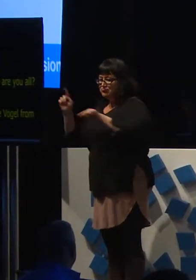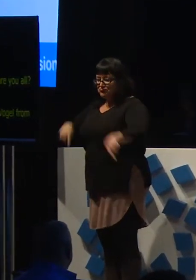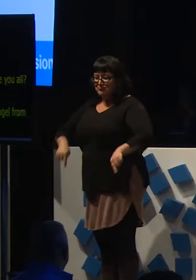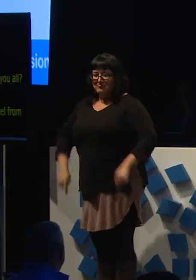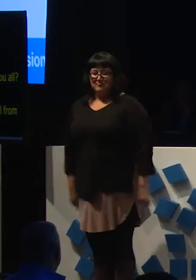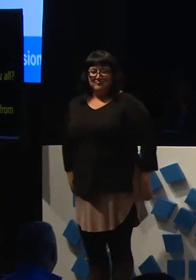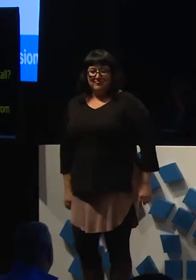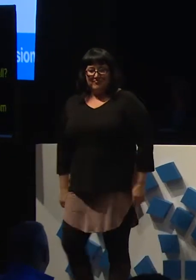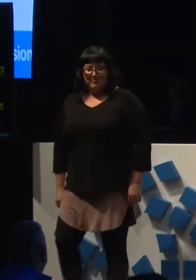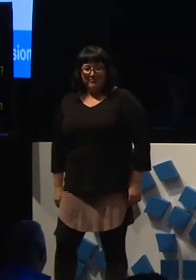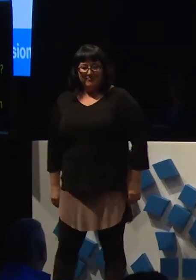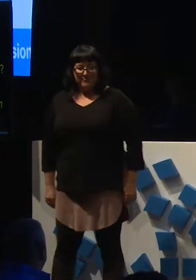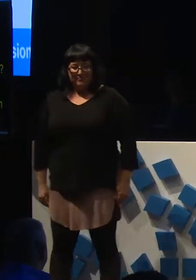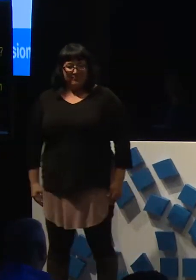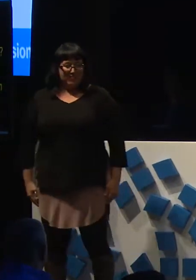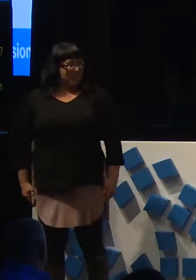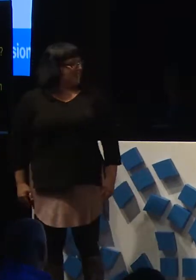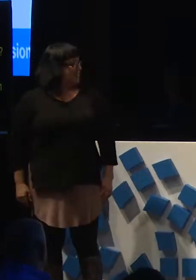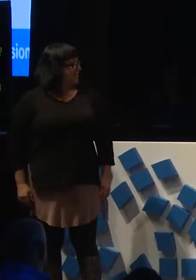Thank you.